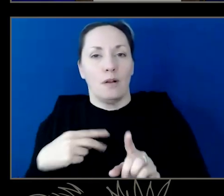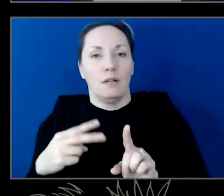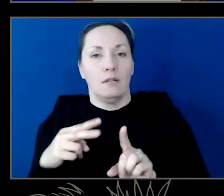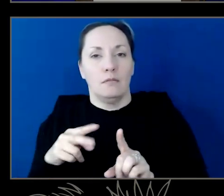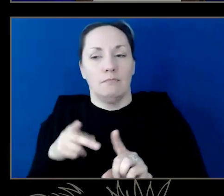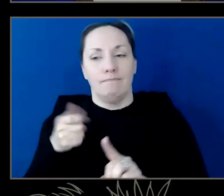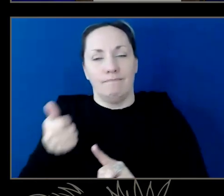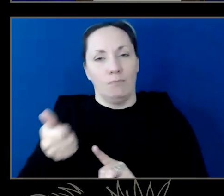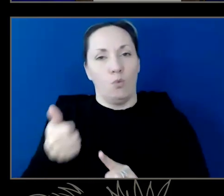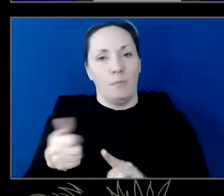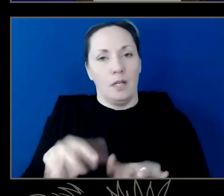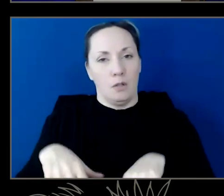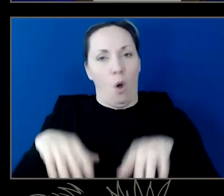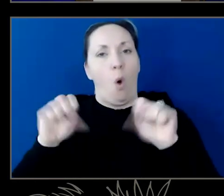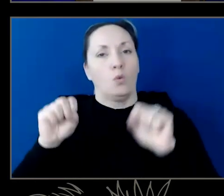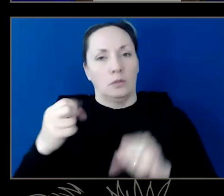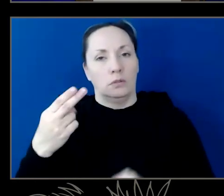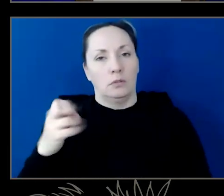itself as the host.